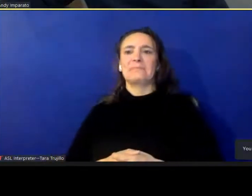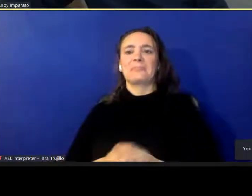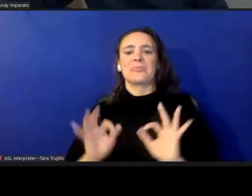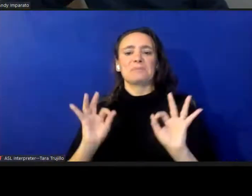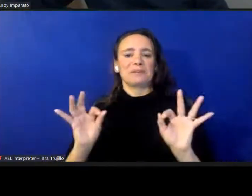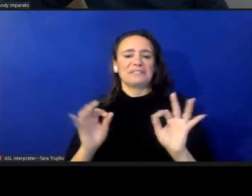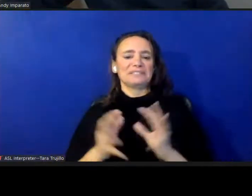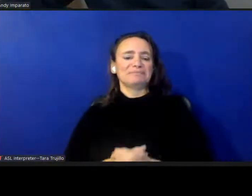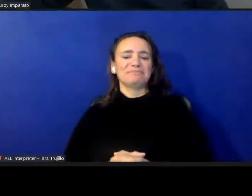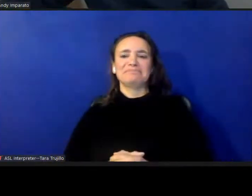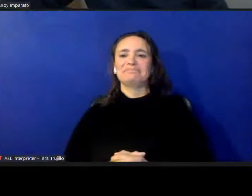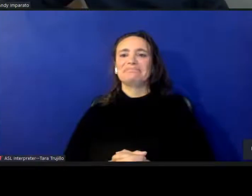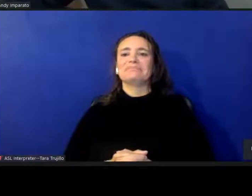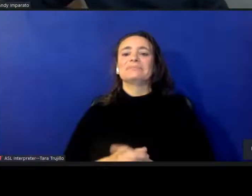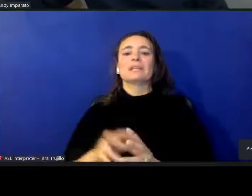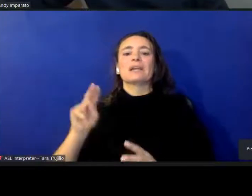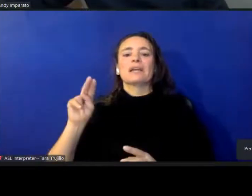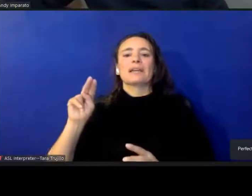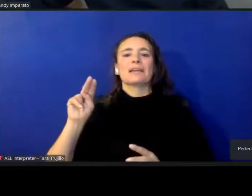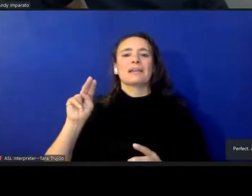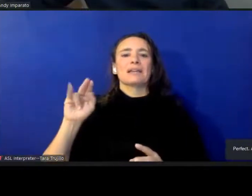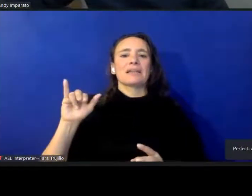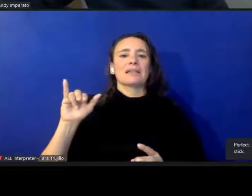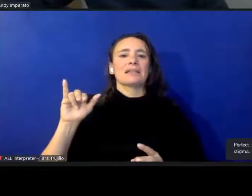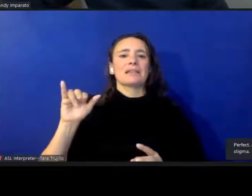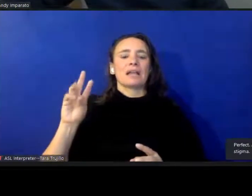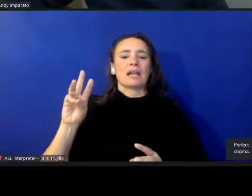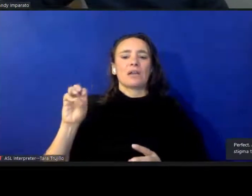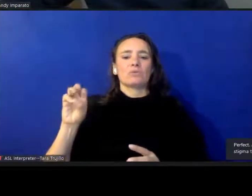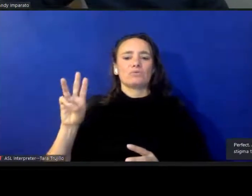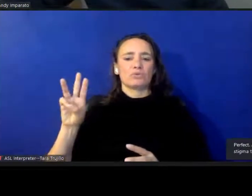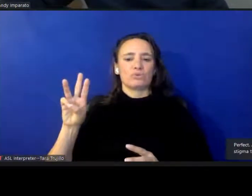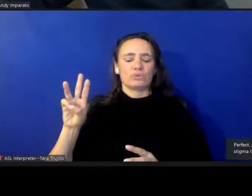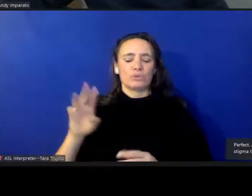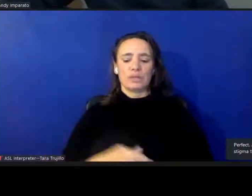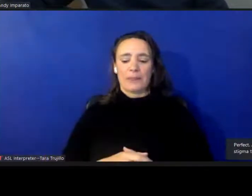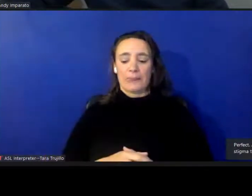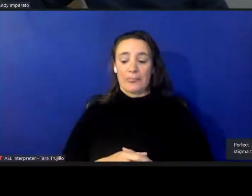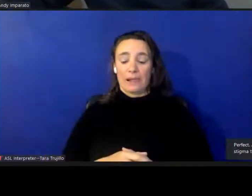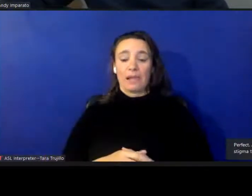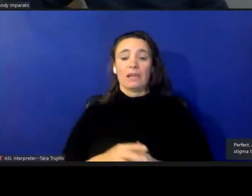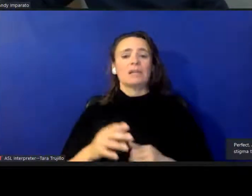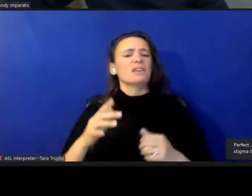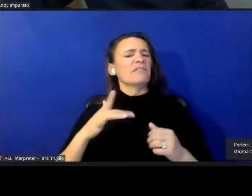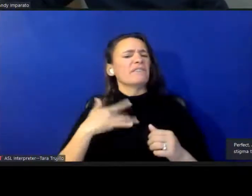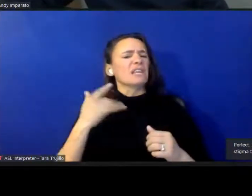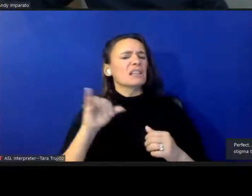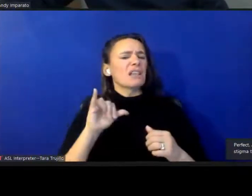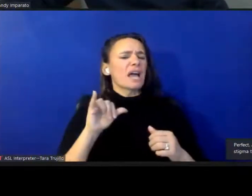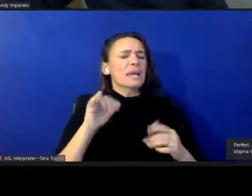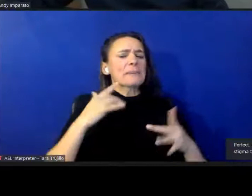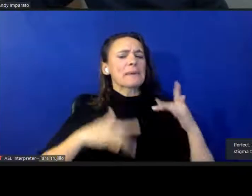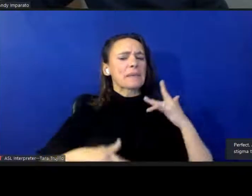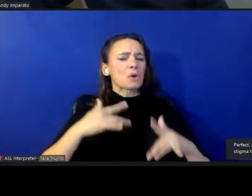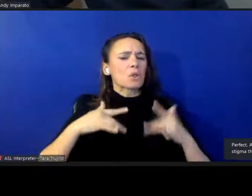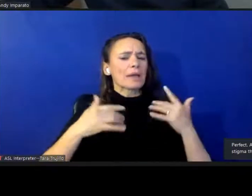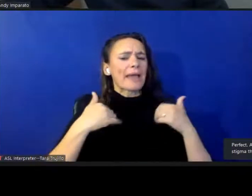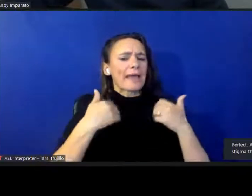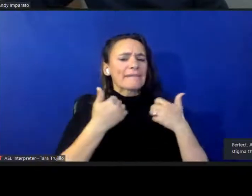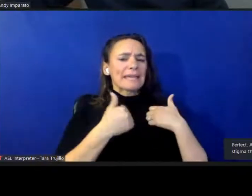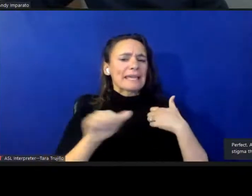Perfect. Would you say, is there any stigma that are associated with bipolar, or do